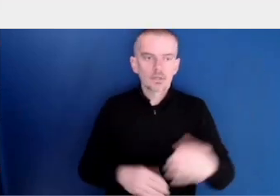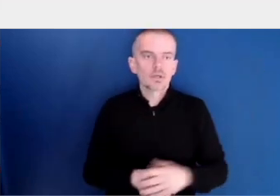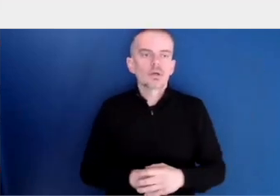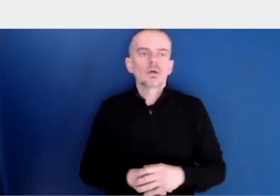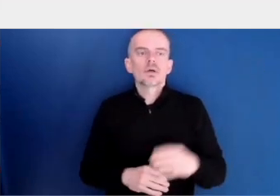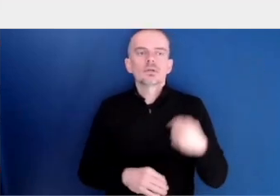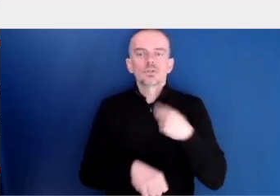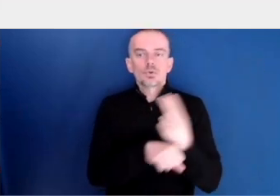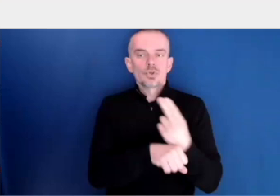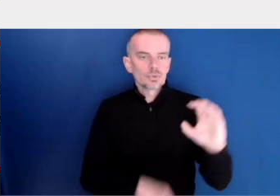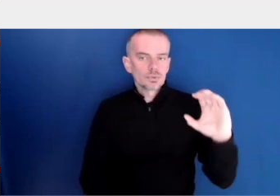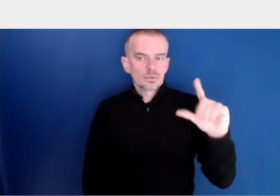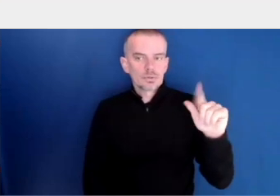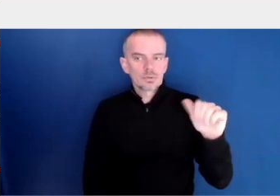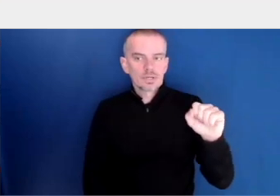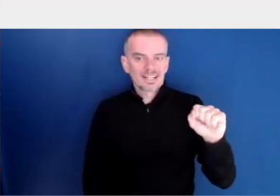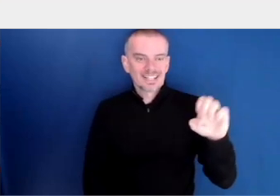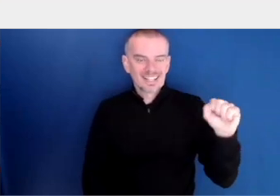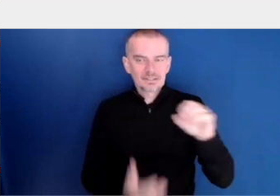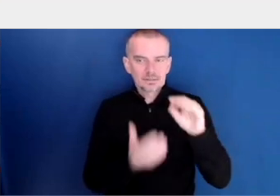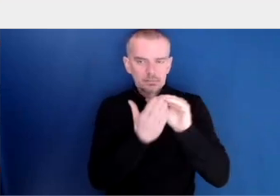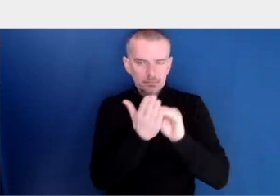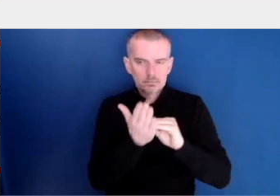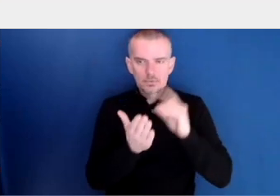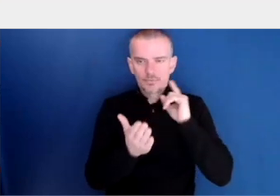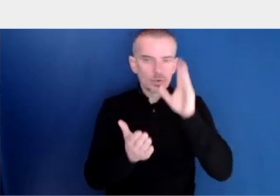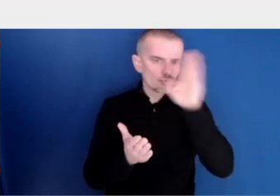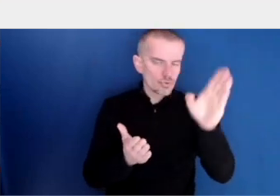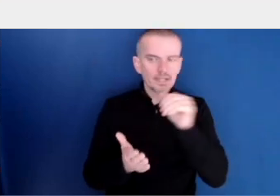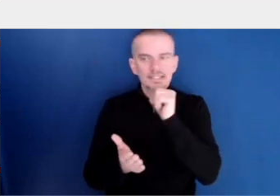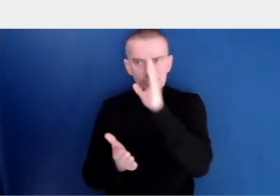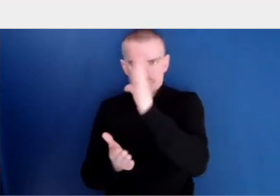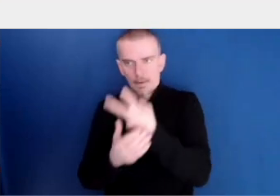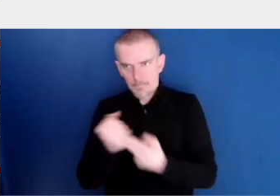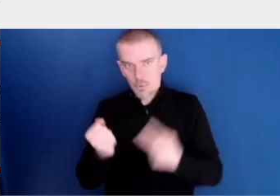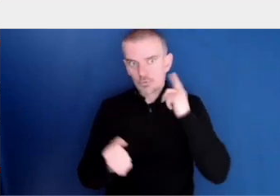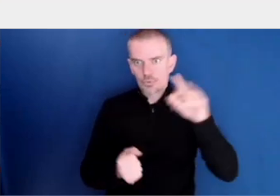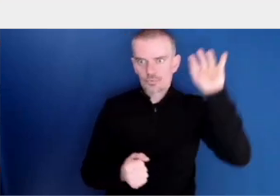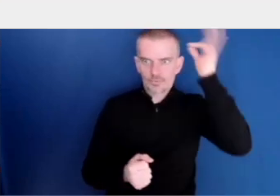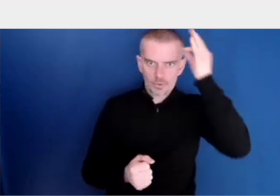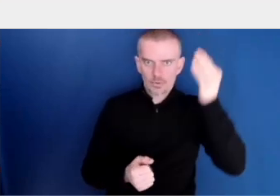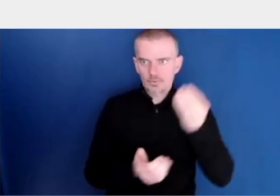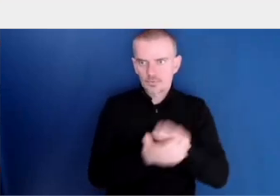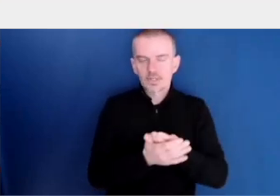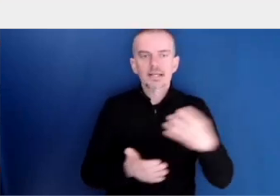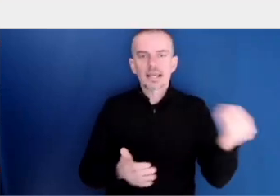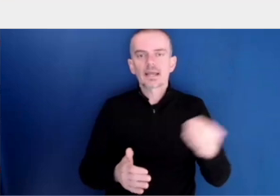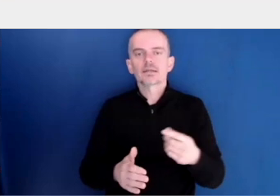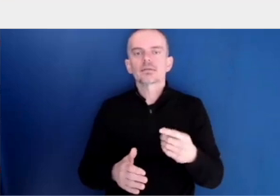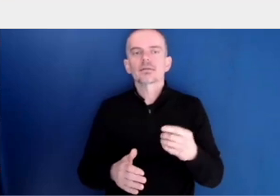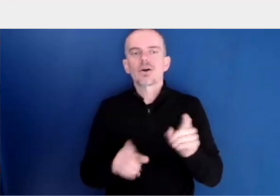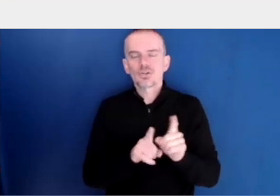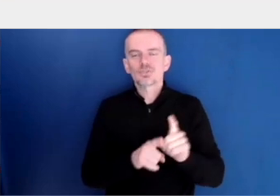track both direct and indirect costs for federal funding, as well as functional expense allocations for our 990. If you're